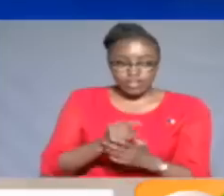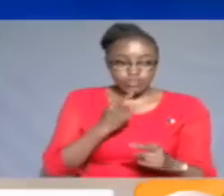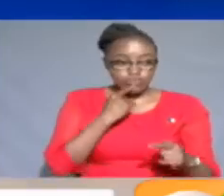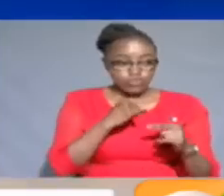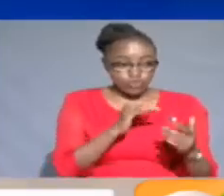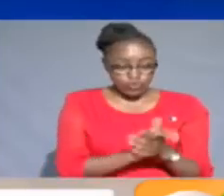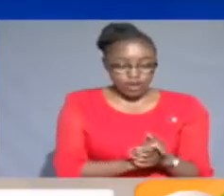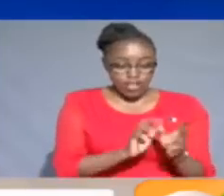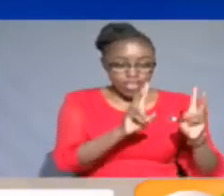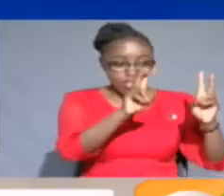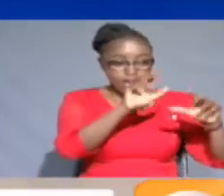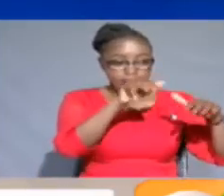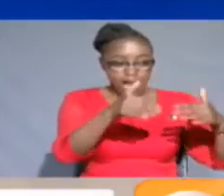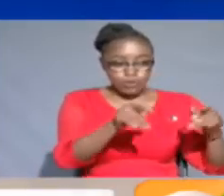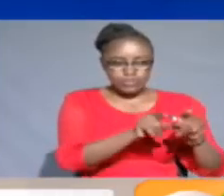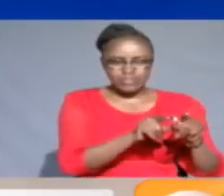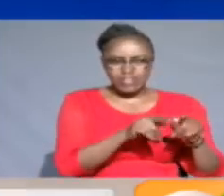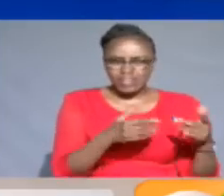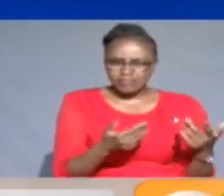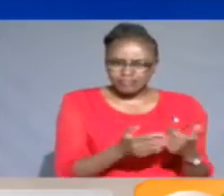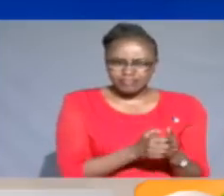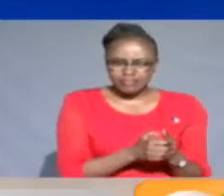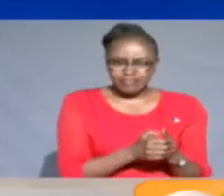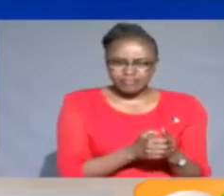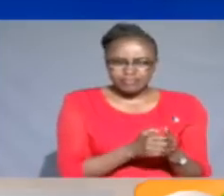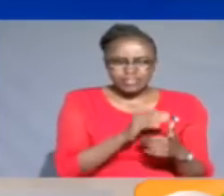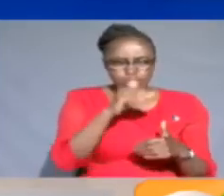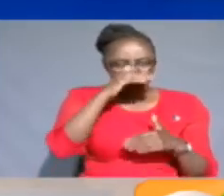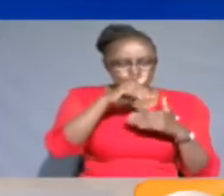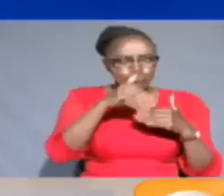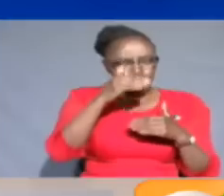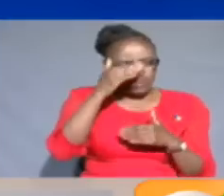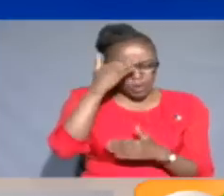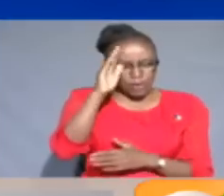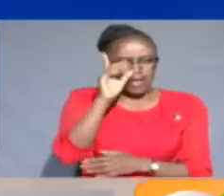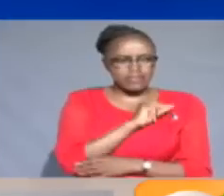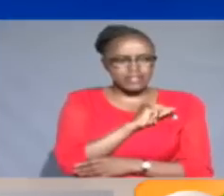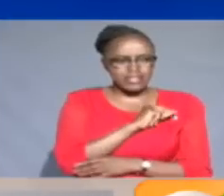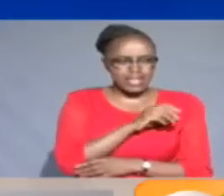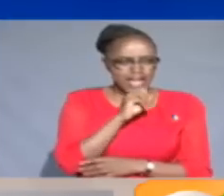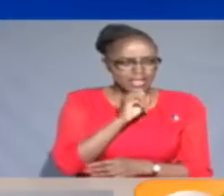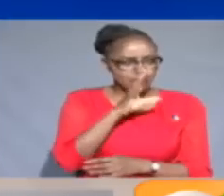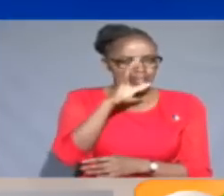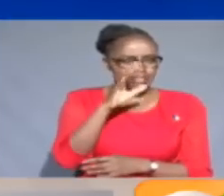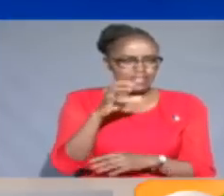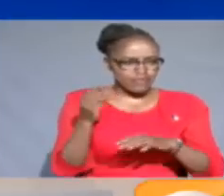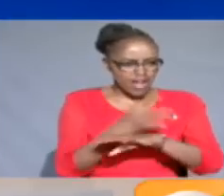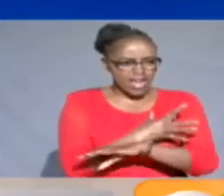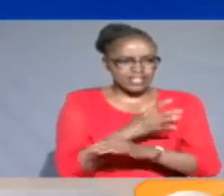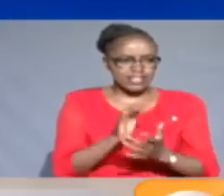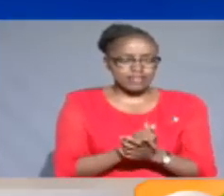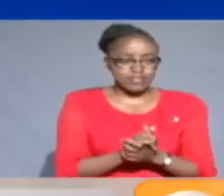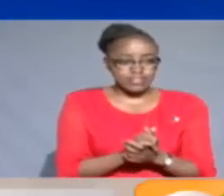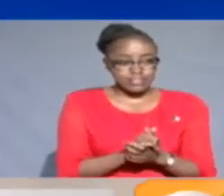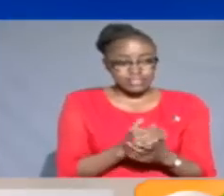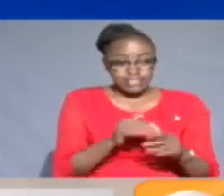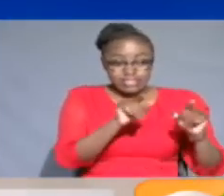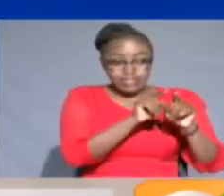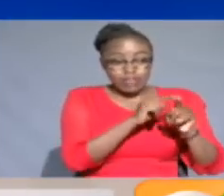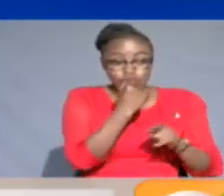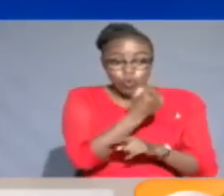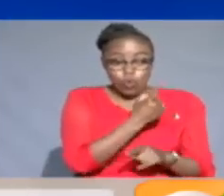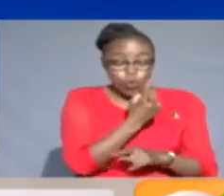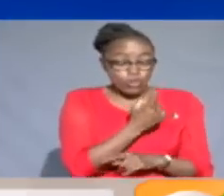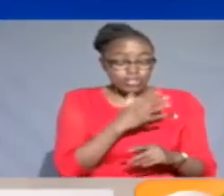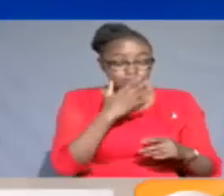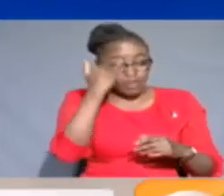first the issue of how, we all know how expensive it is to treat cancer. Beyond reach, actually, to put it mildly,